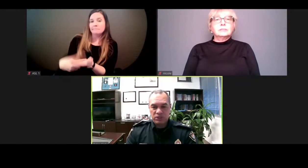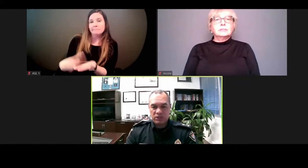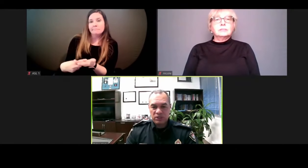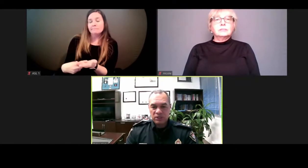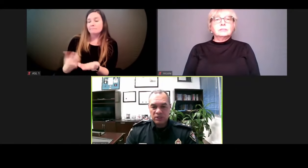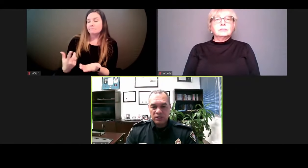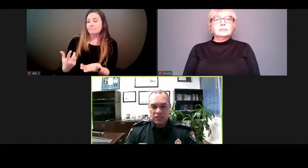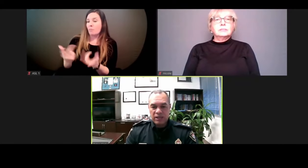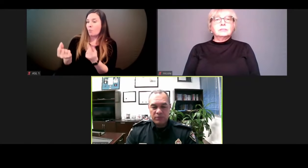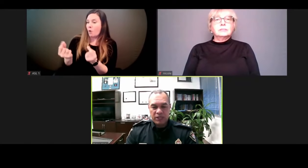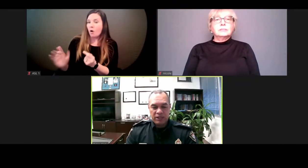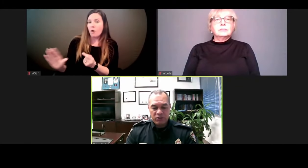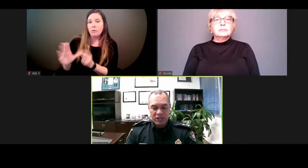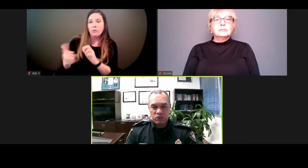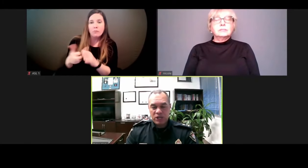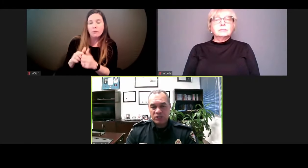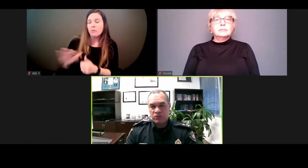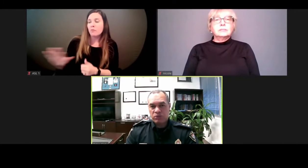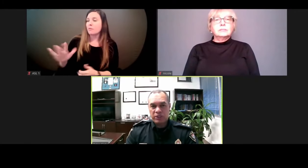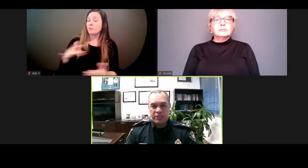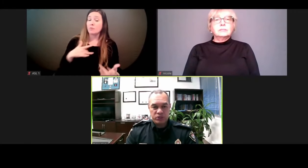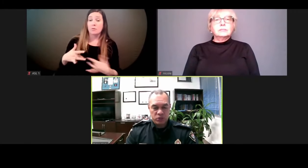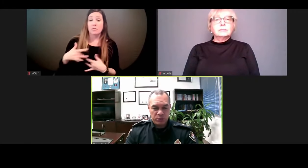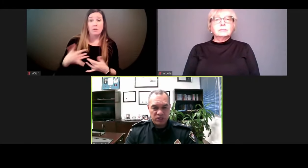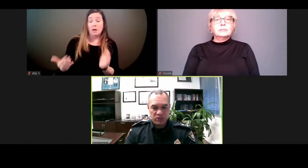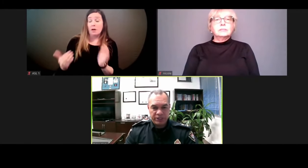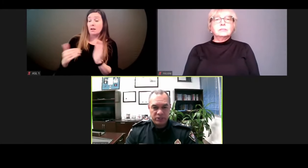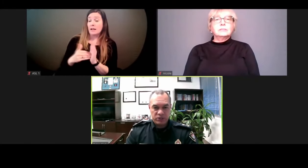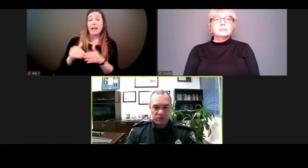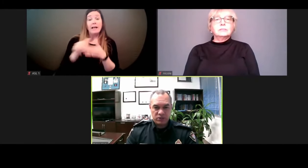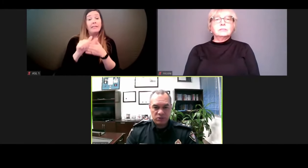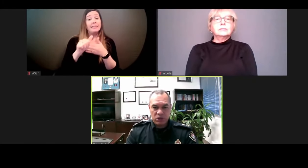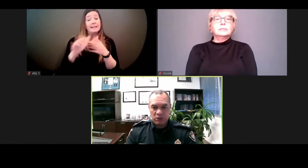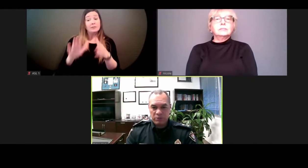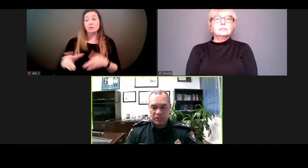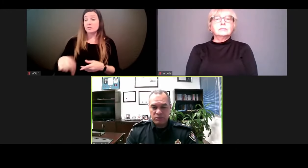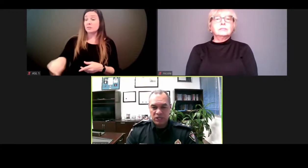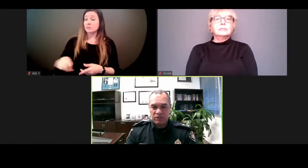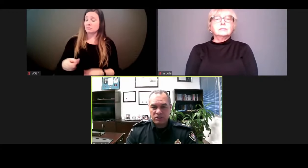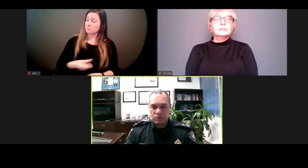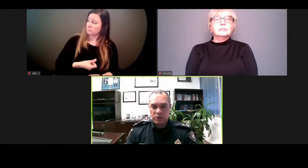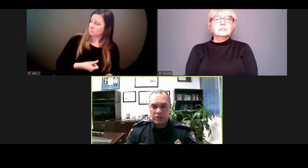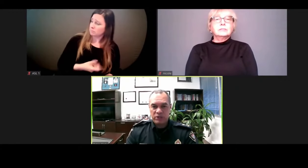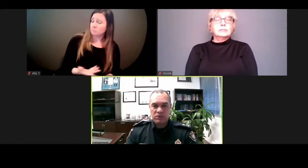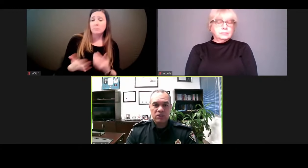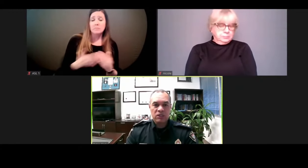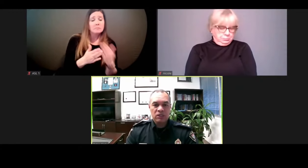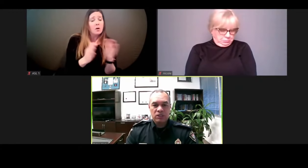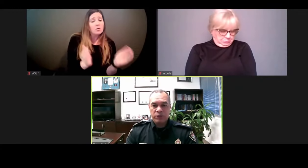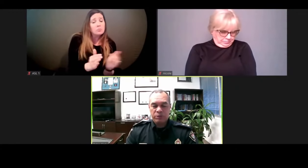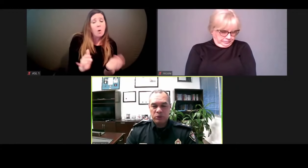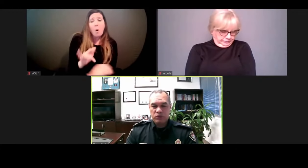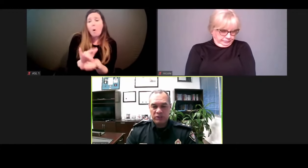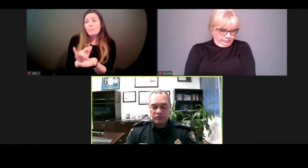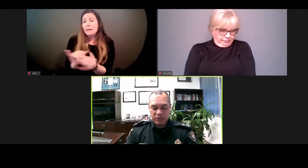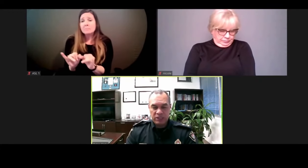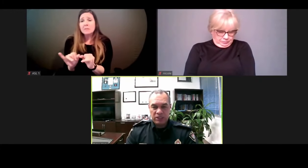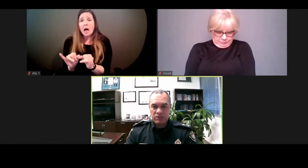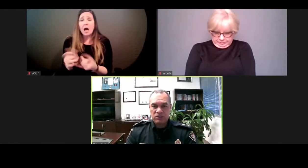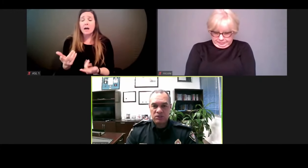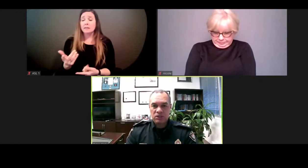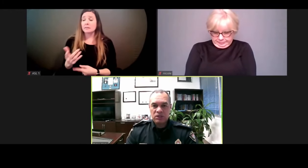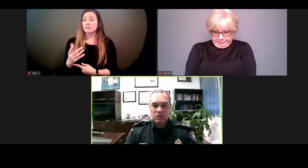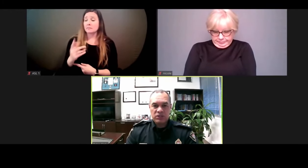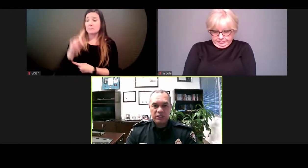issues and again, great expressions from leaders or business leaders, small and medium-sized employers, and people who've lived in